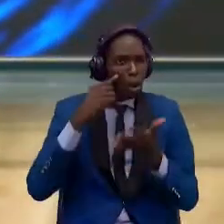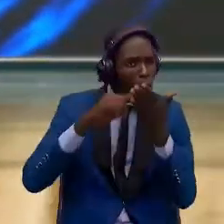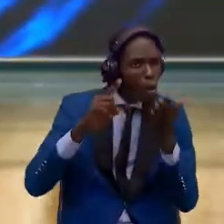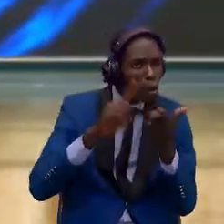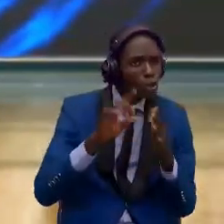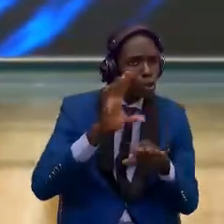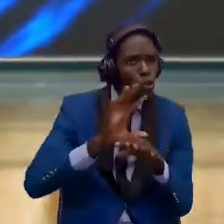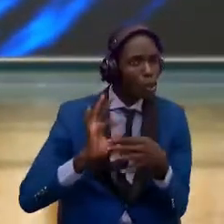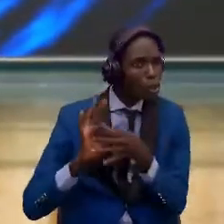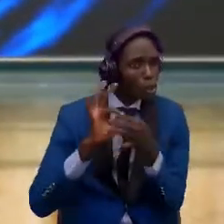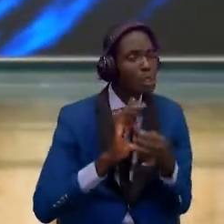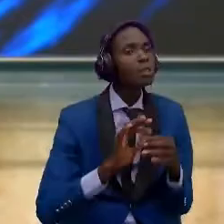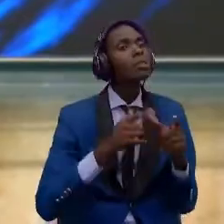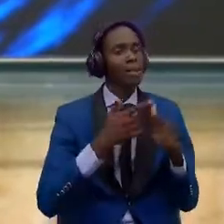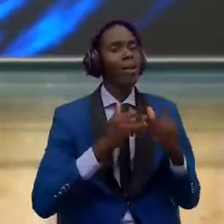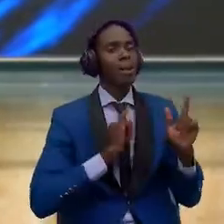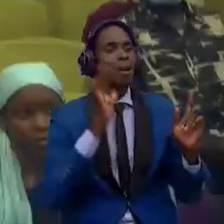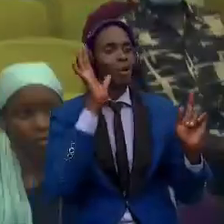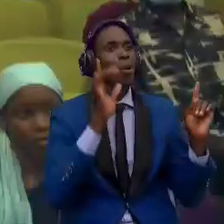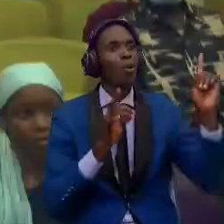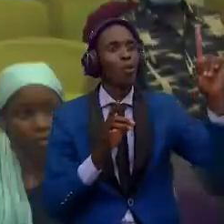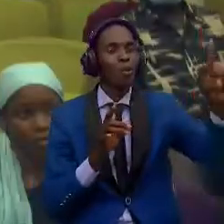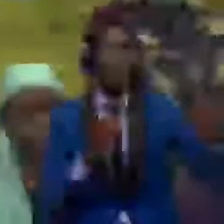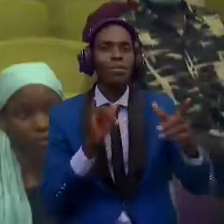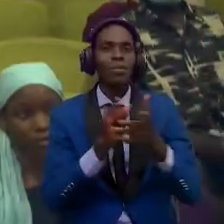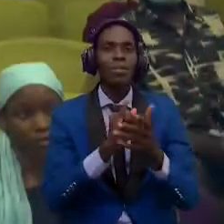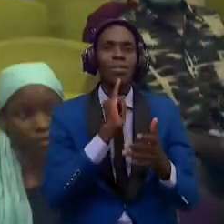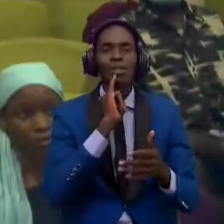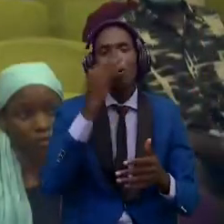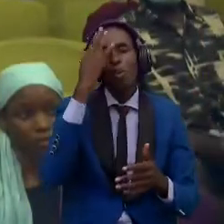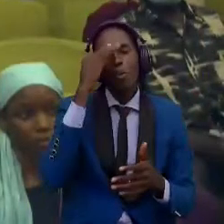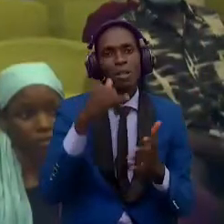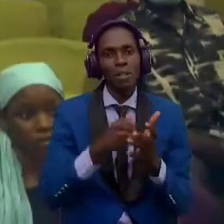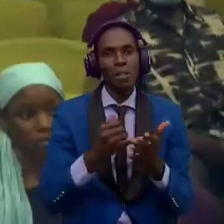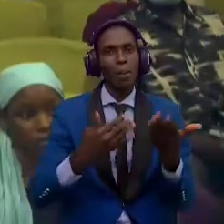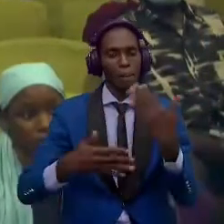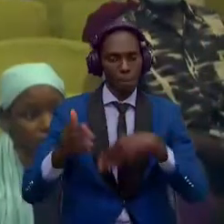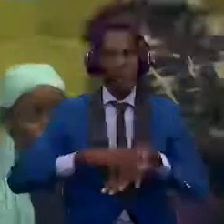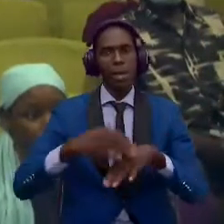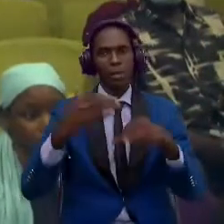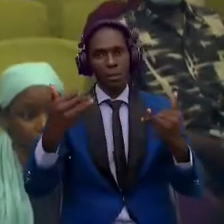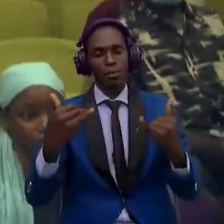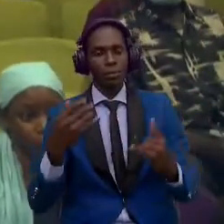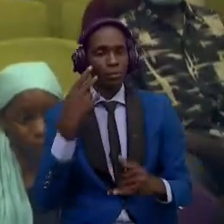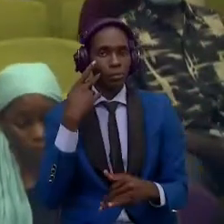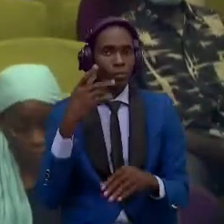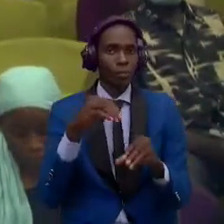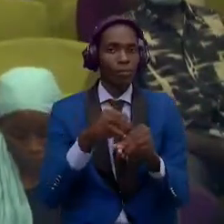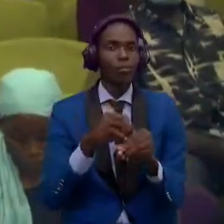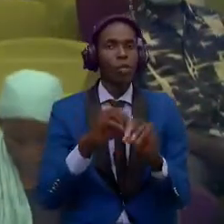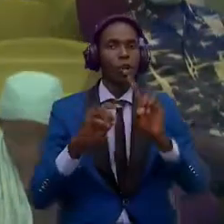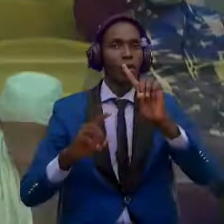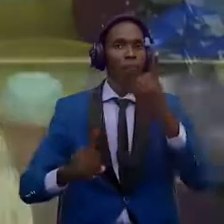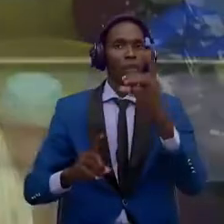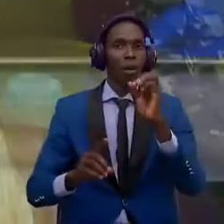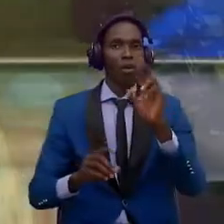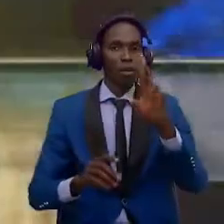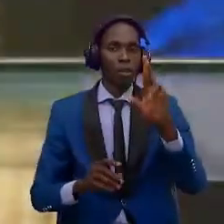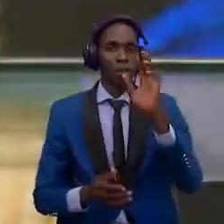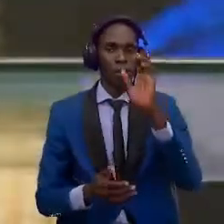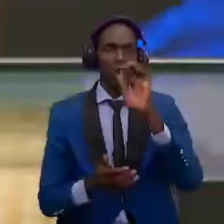church, then I can come. That's why it says, let's come back now, you understand? Let's come back now to 1